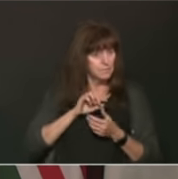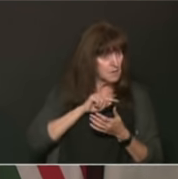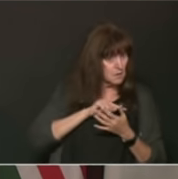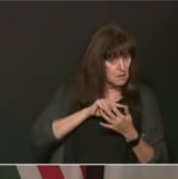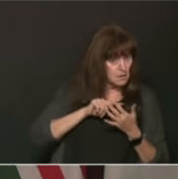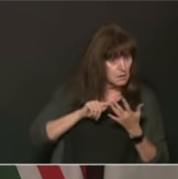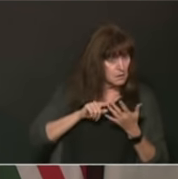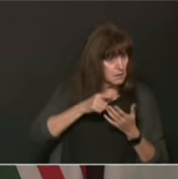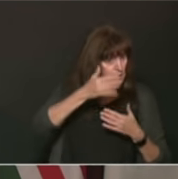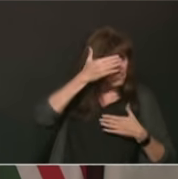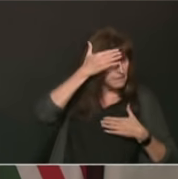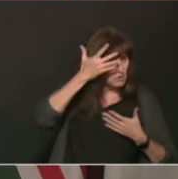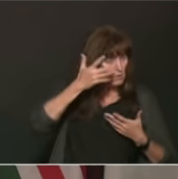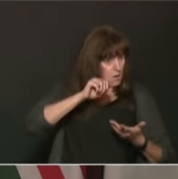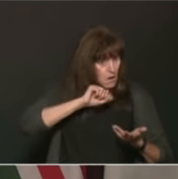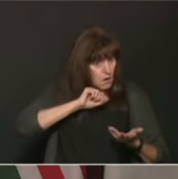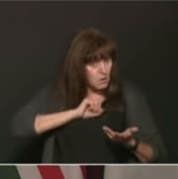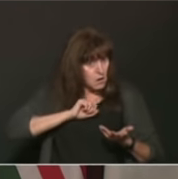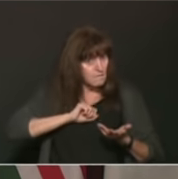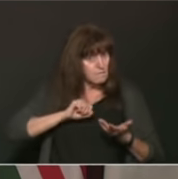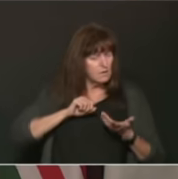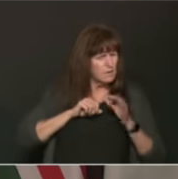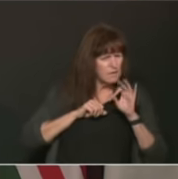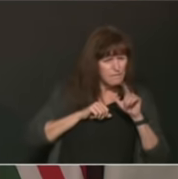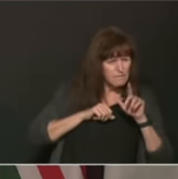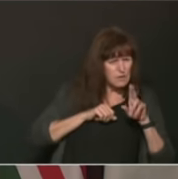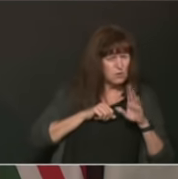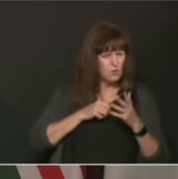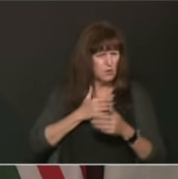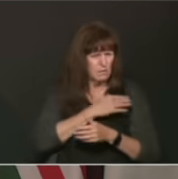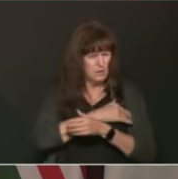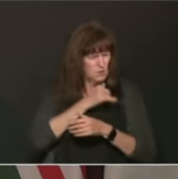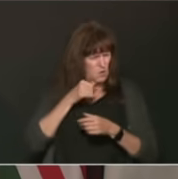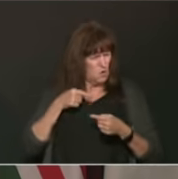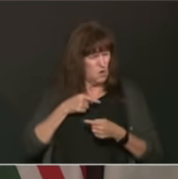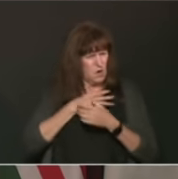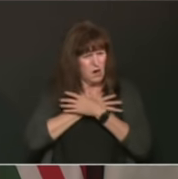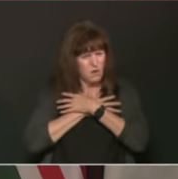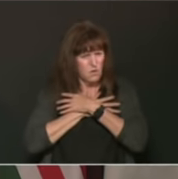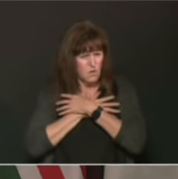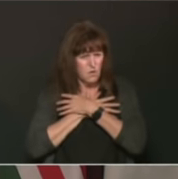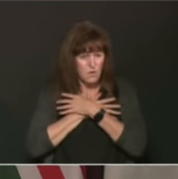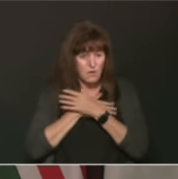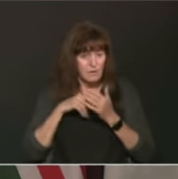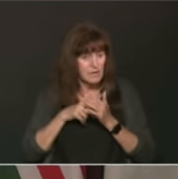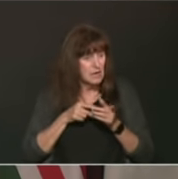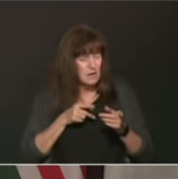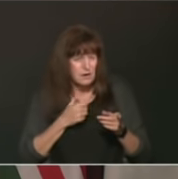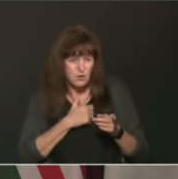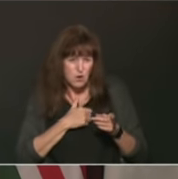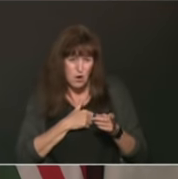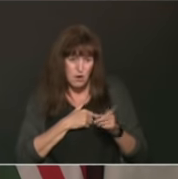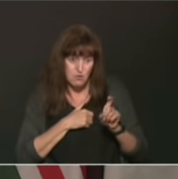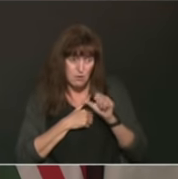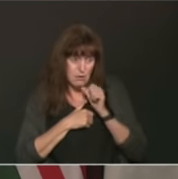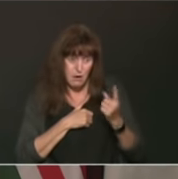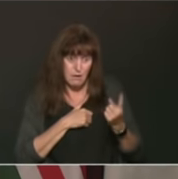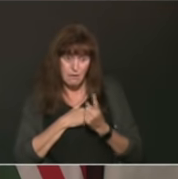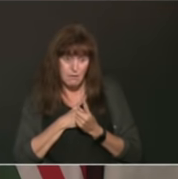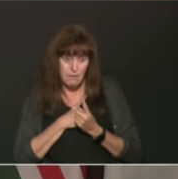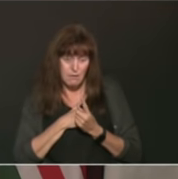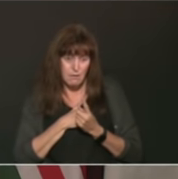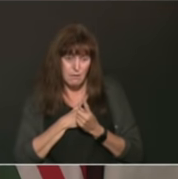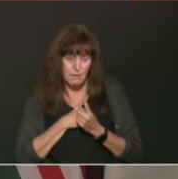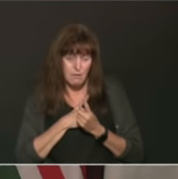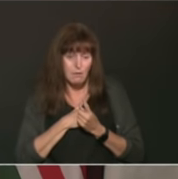cough, flu-like symptoms, muscle aches, joint aches, you should not attend. Then you can proceed indoors